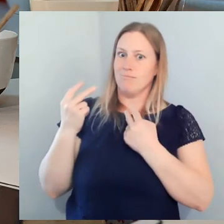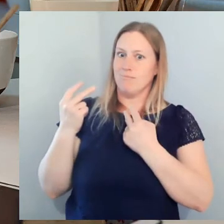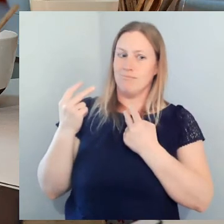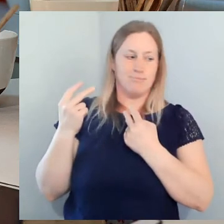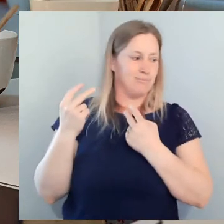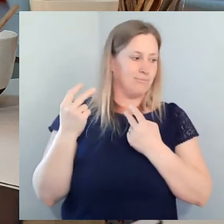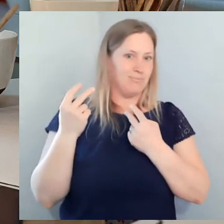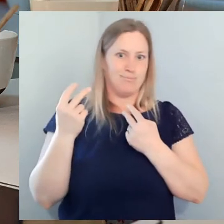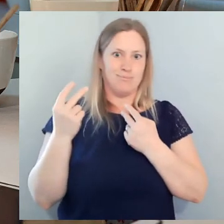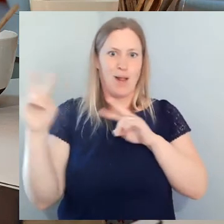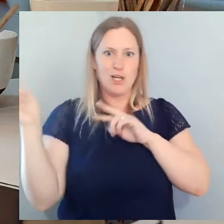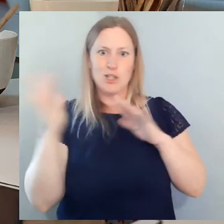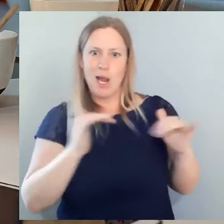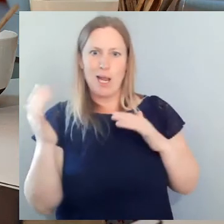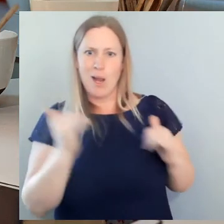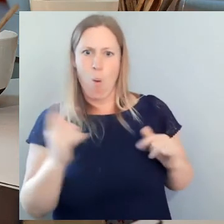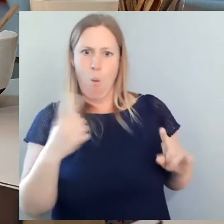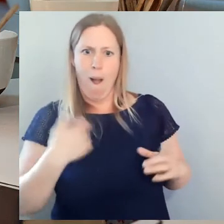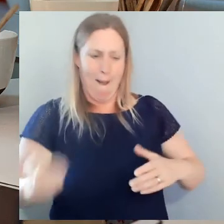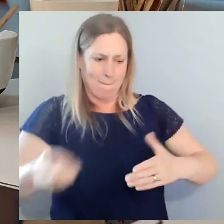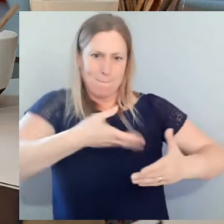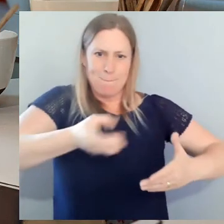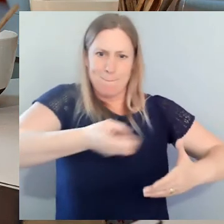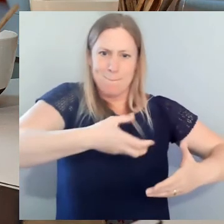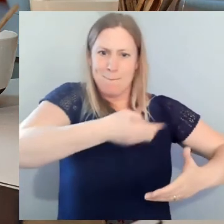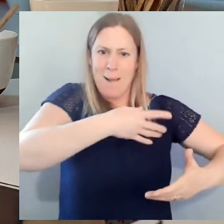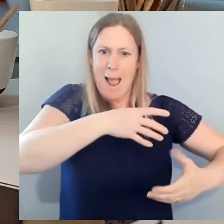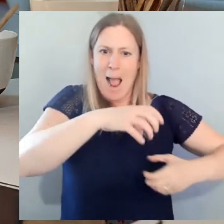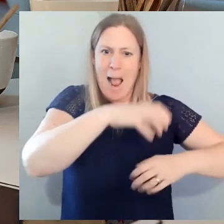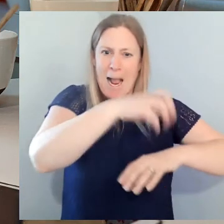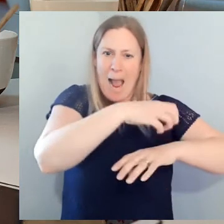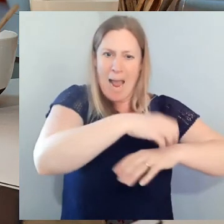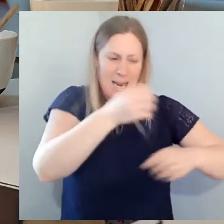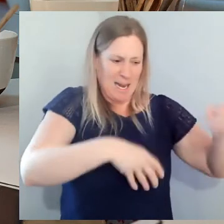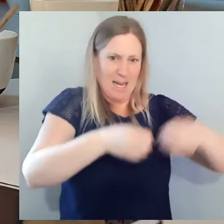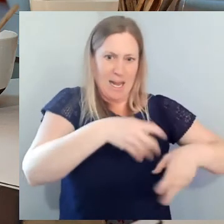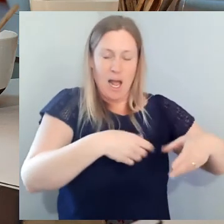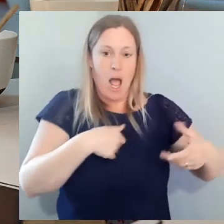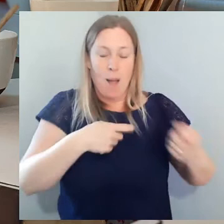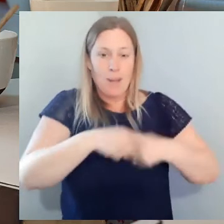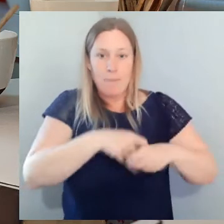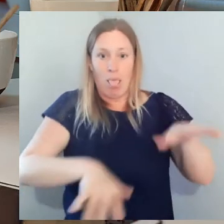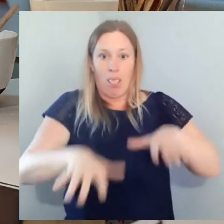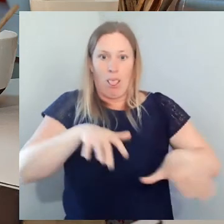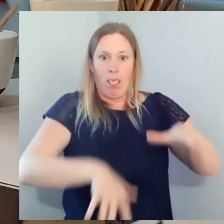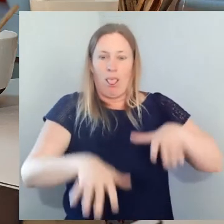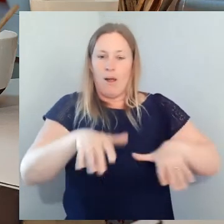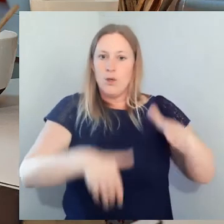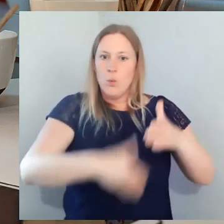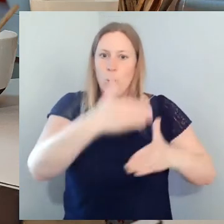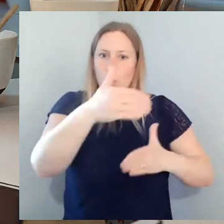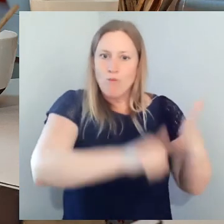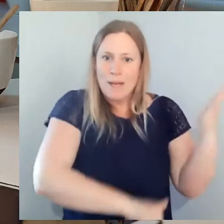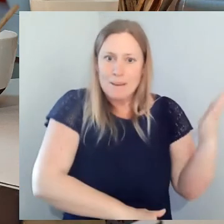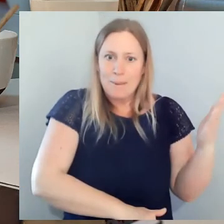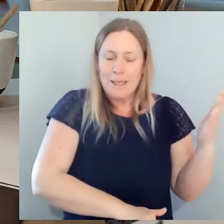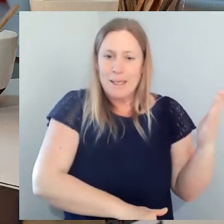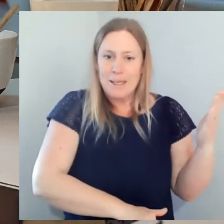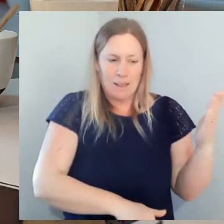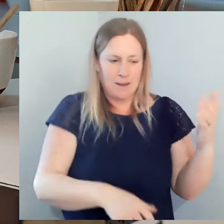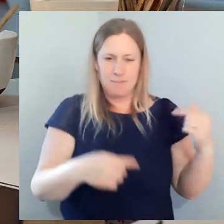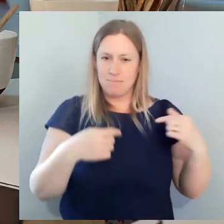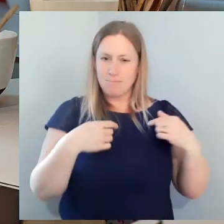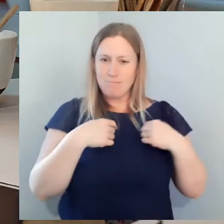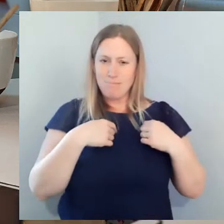Instead, they came into the kitchen and watched over me like a couple of hawks, seeing what went into the cake. I got into a bit of a spin as I